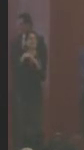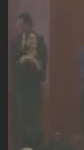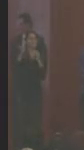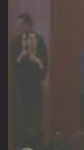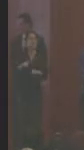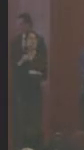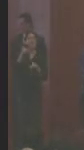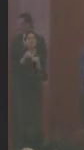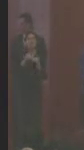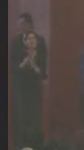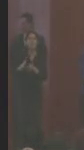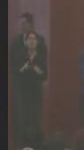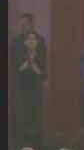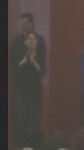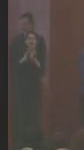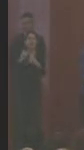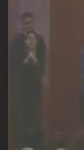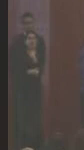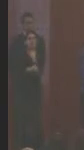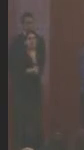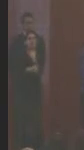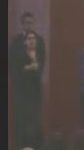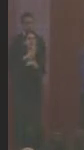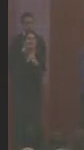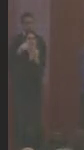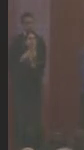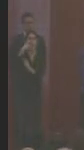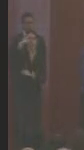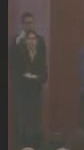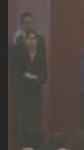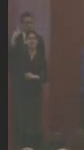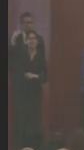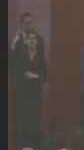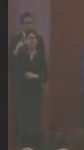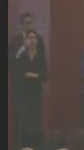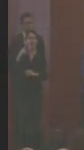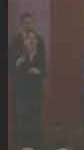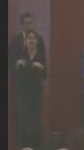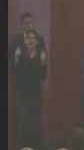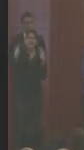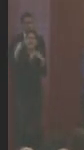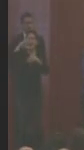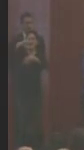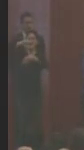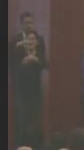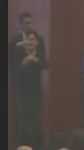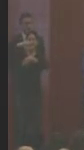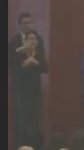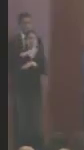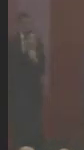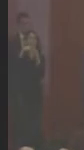for the disaster risk reduction, and thus moving forward to that important large country